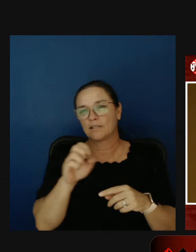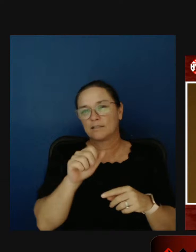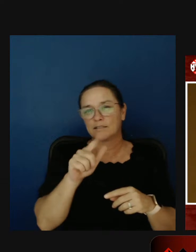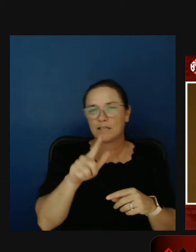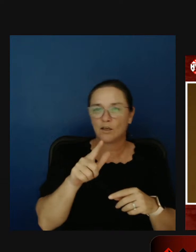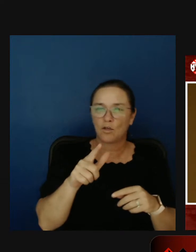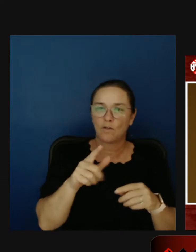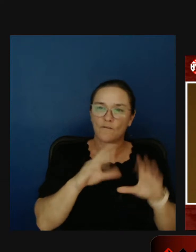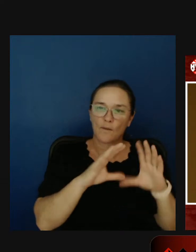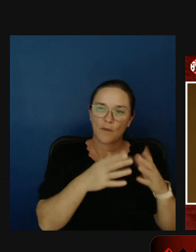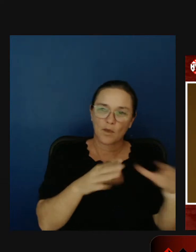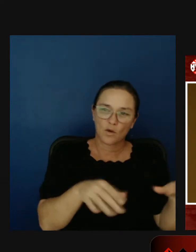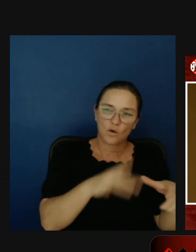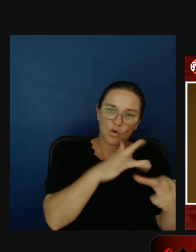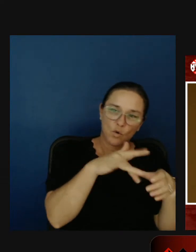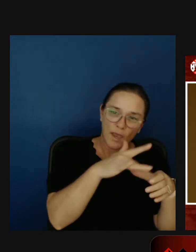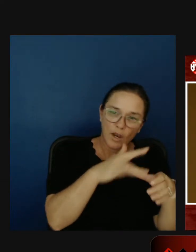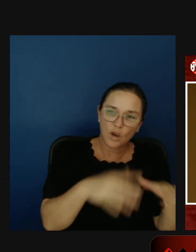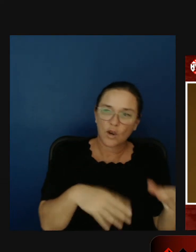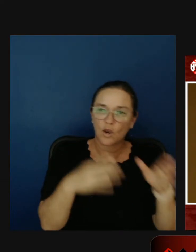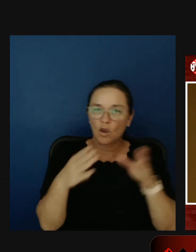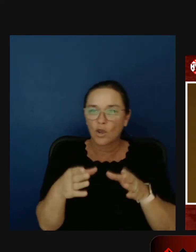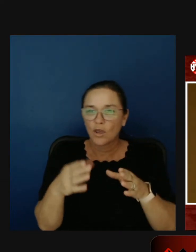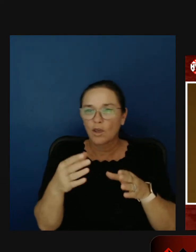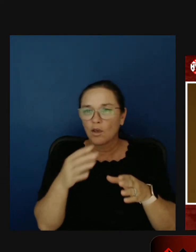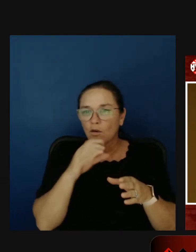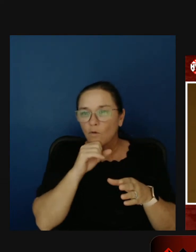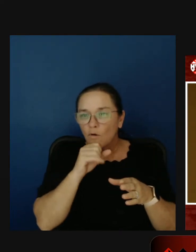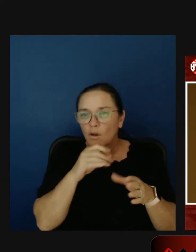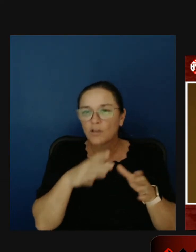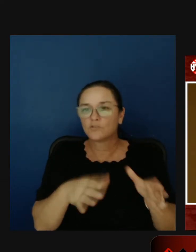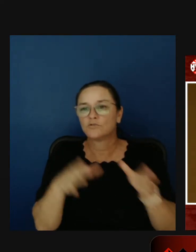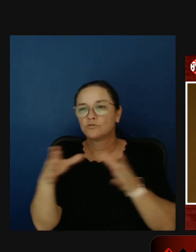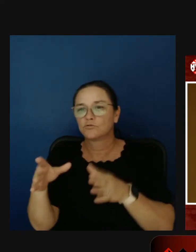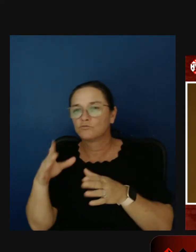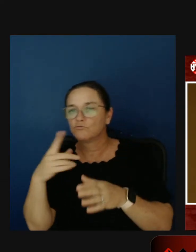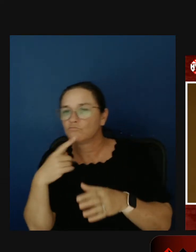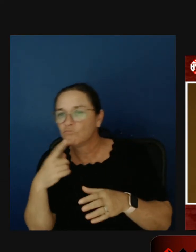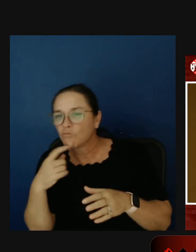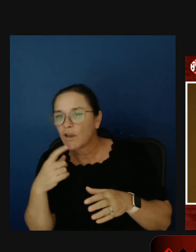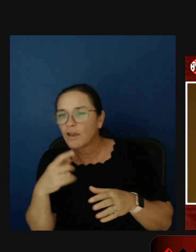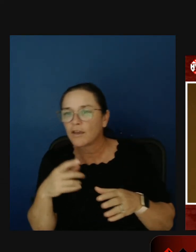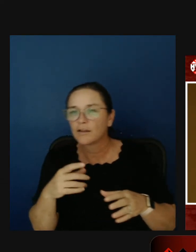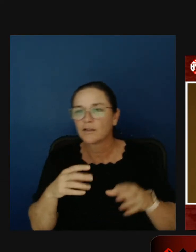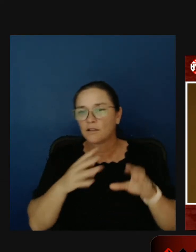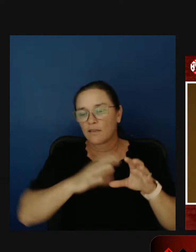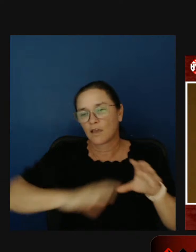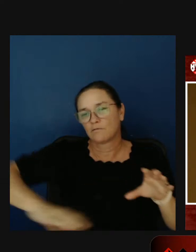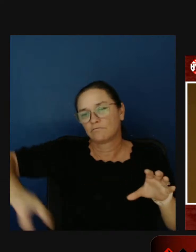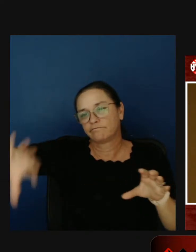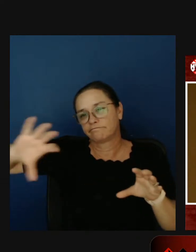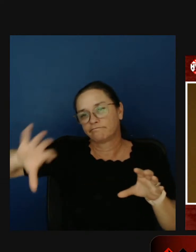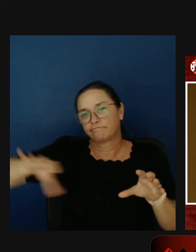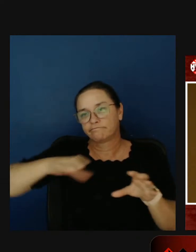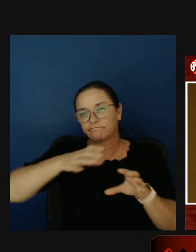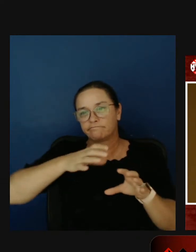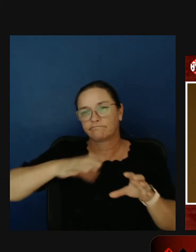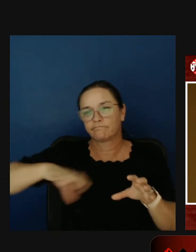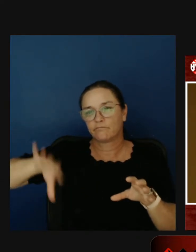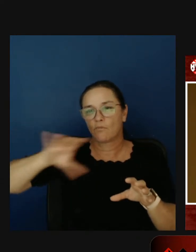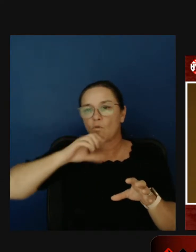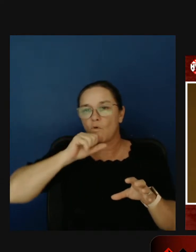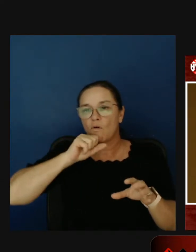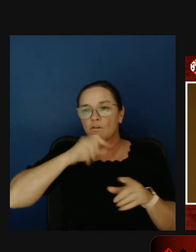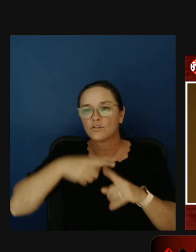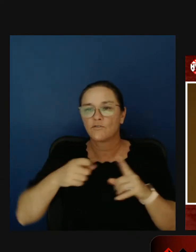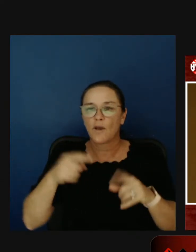crater, this green one from this crater. This dome here created this red unit, and this really extensive orange one